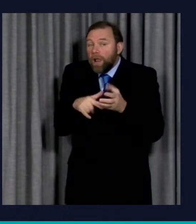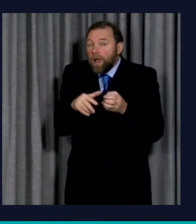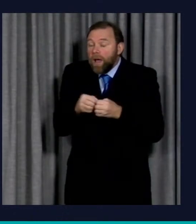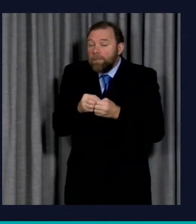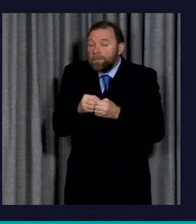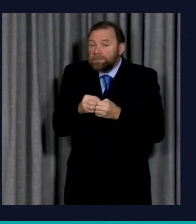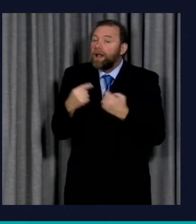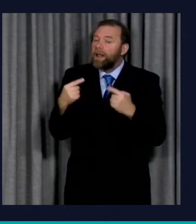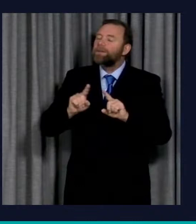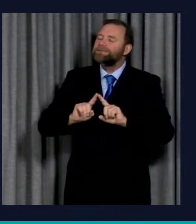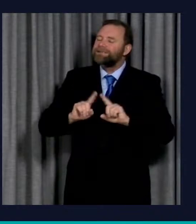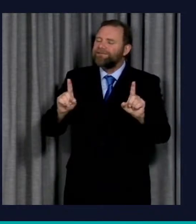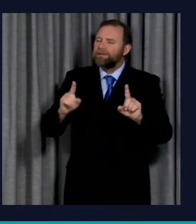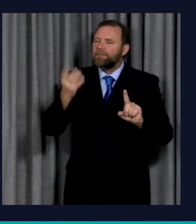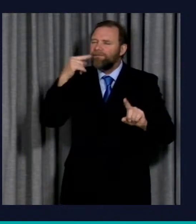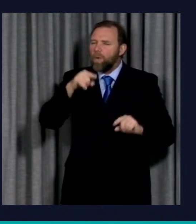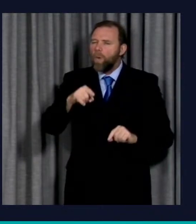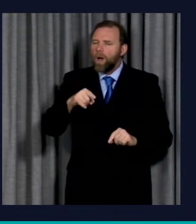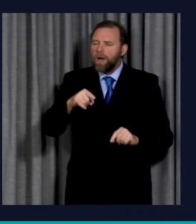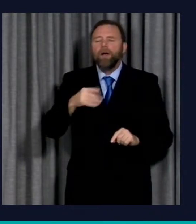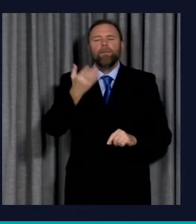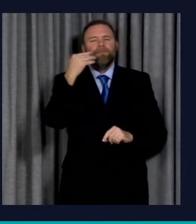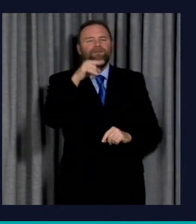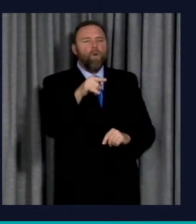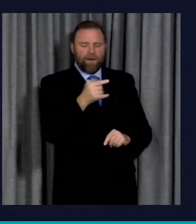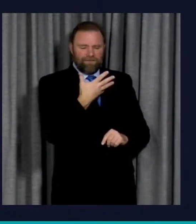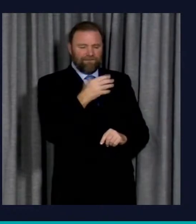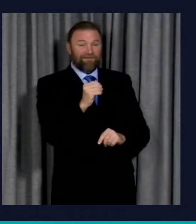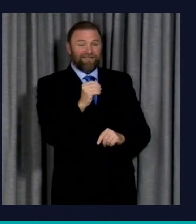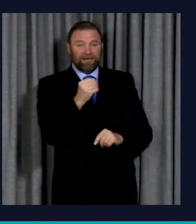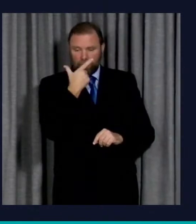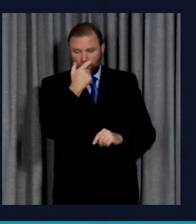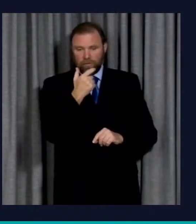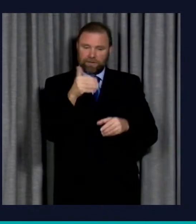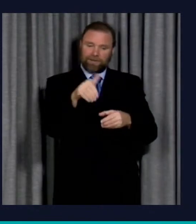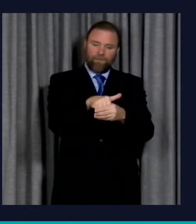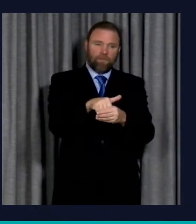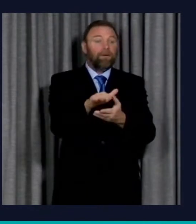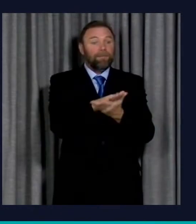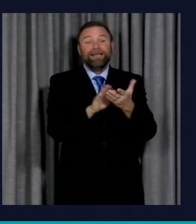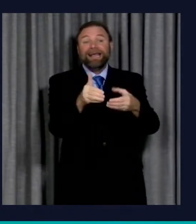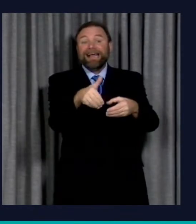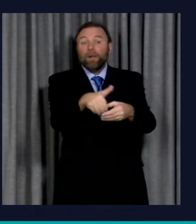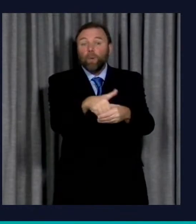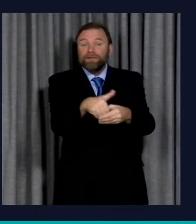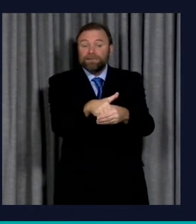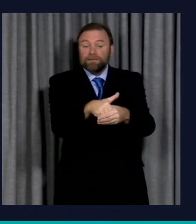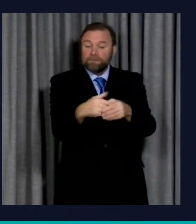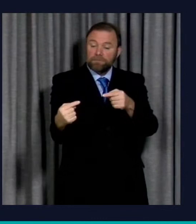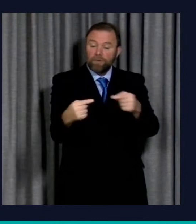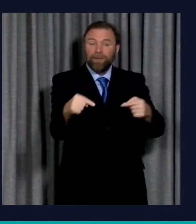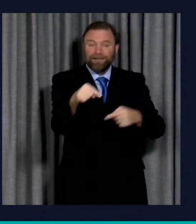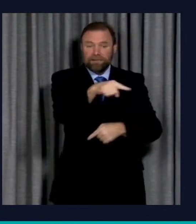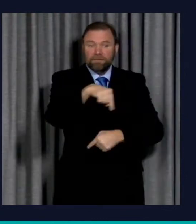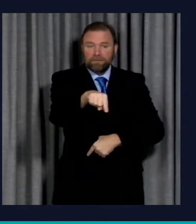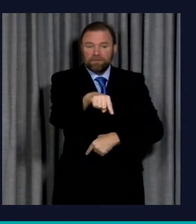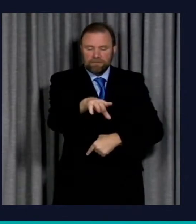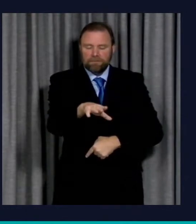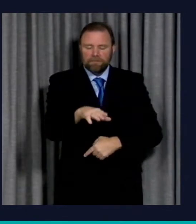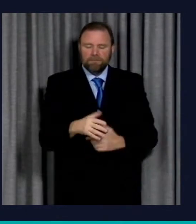had previously. Previously, 50 people could take part, and that included players on the